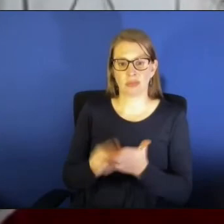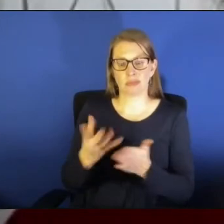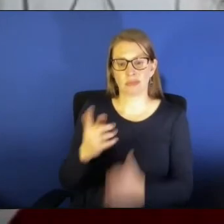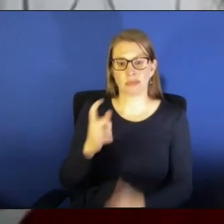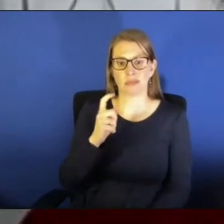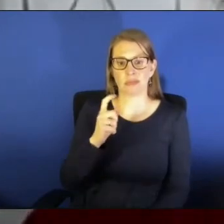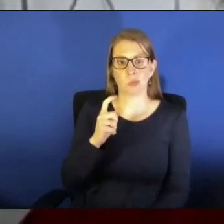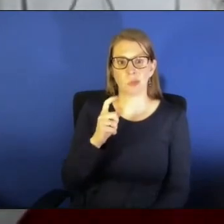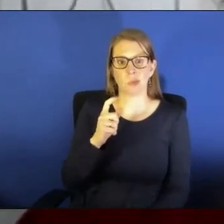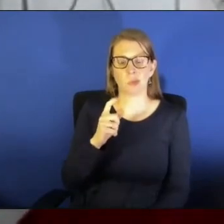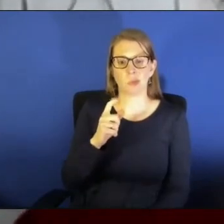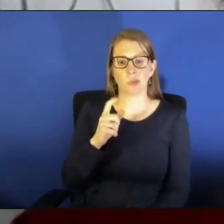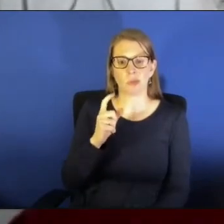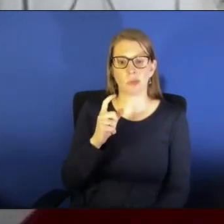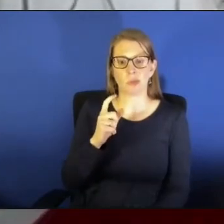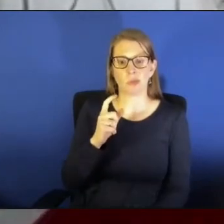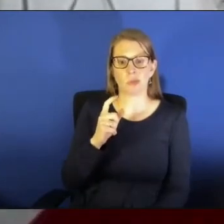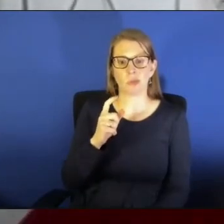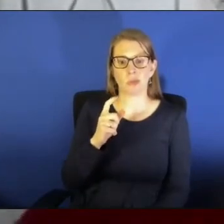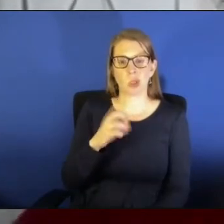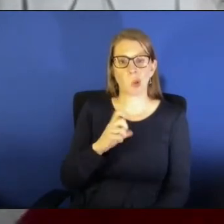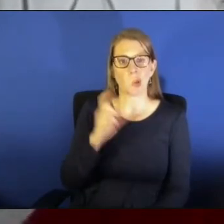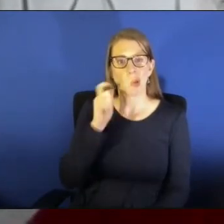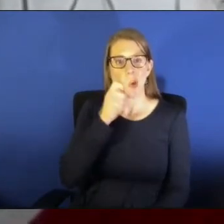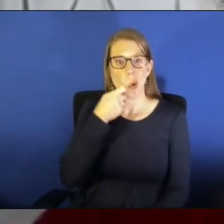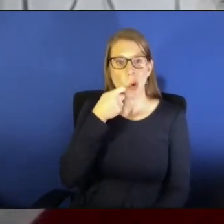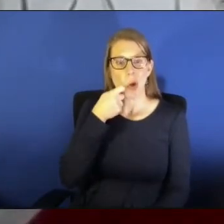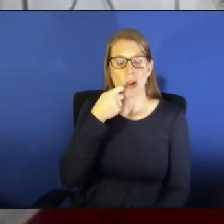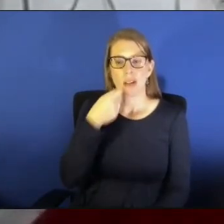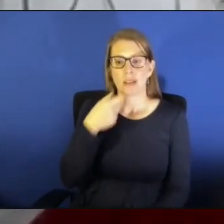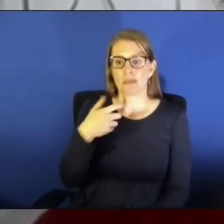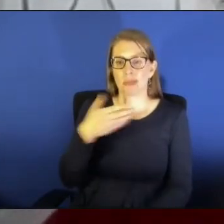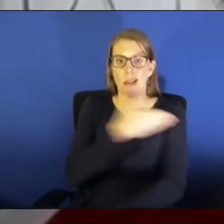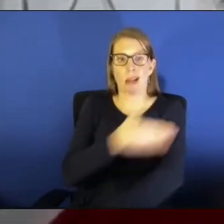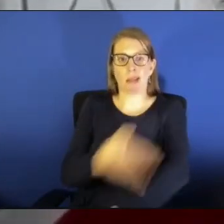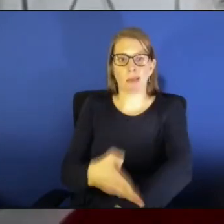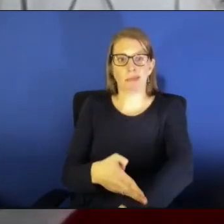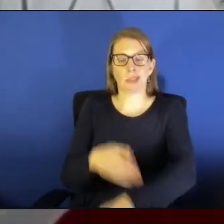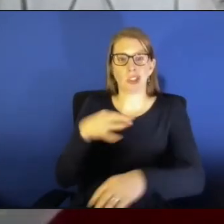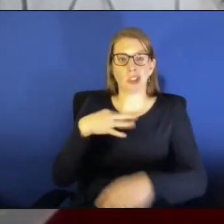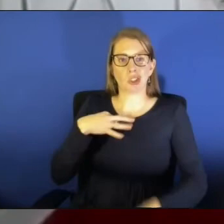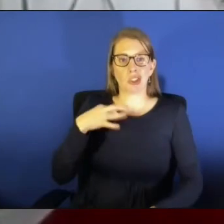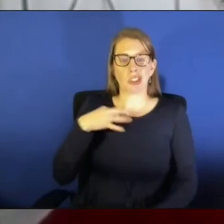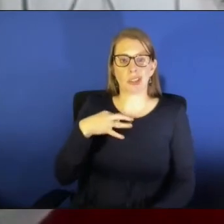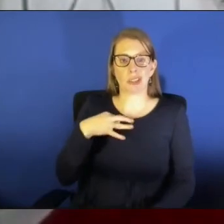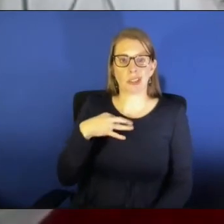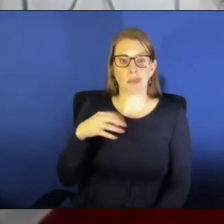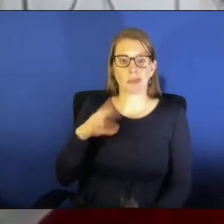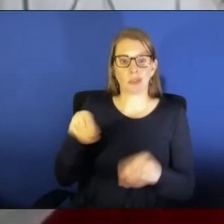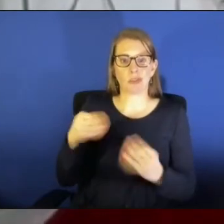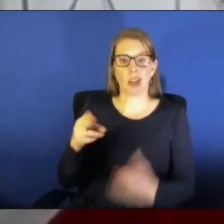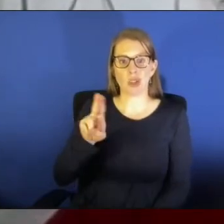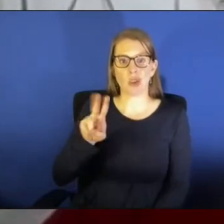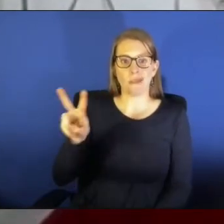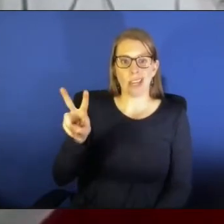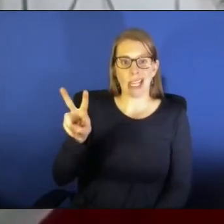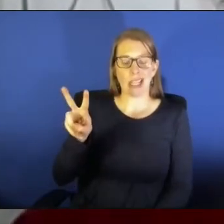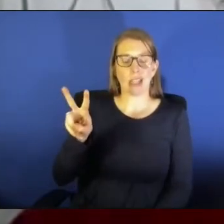sleeve shirts that have UV protection. I have a couple real cool wide brim hats.